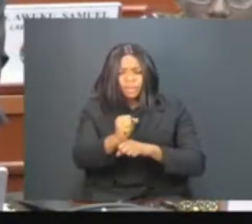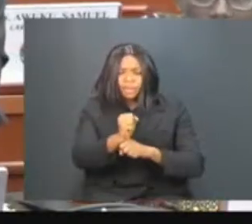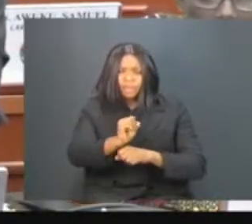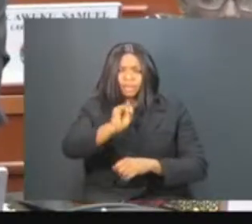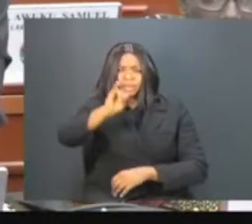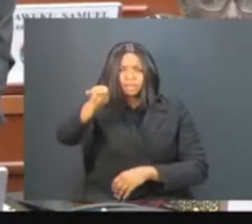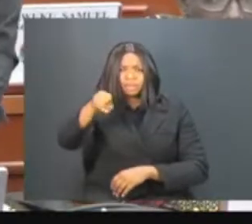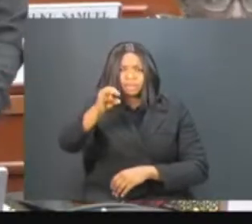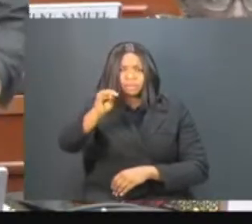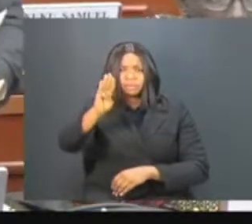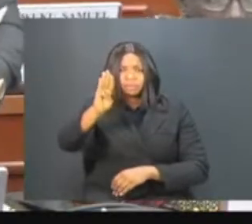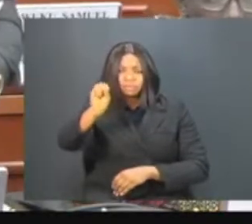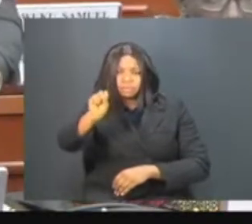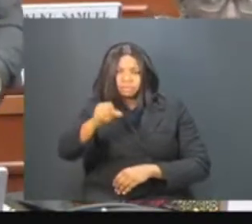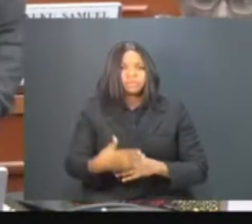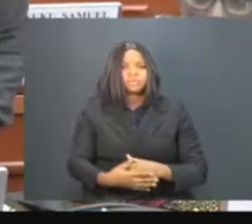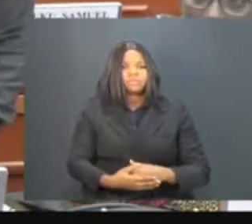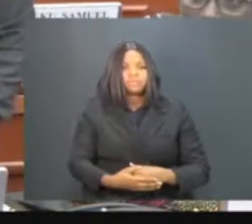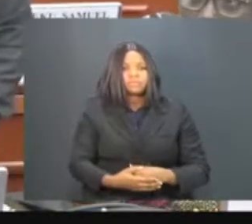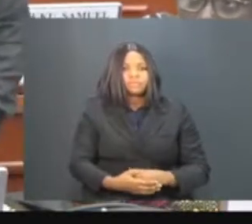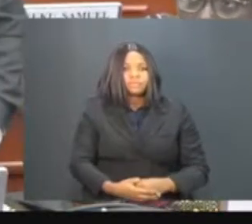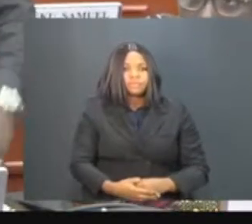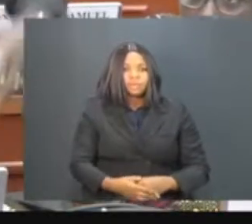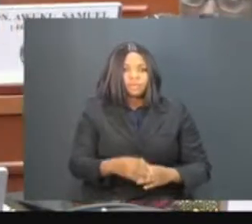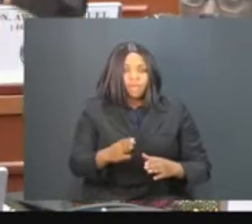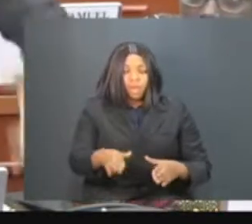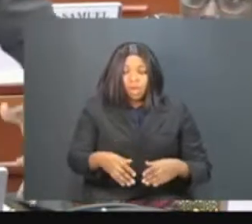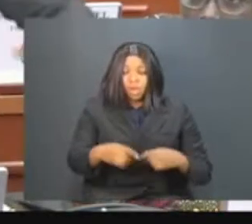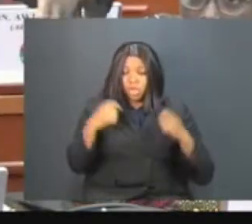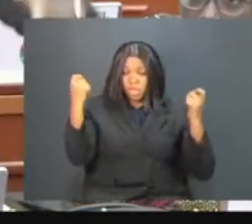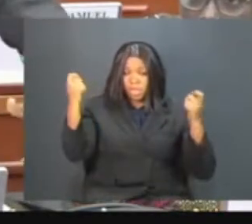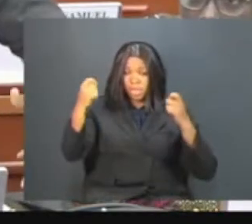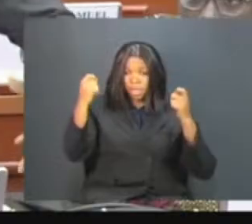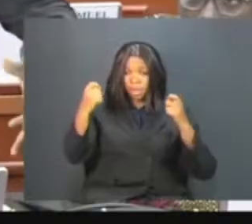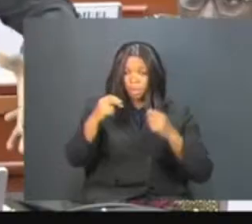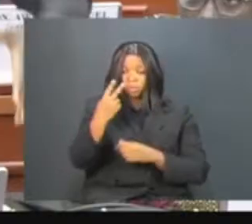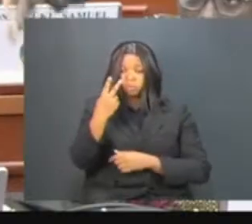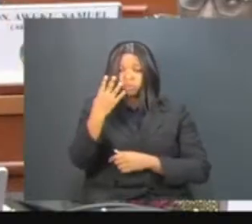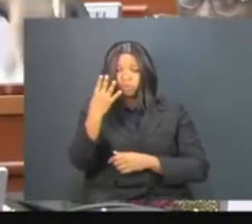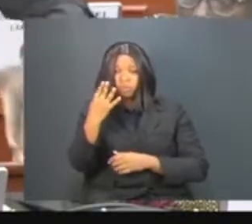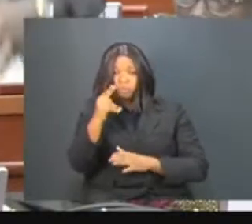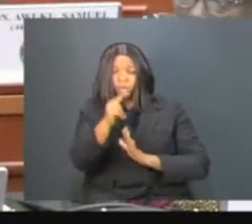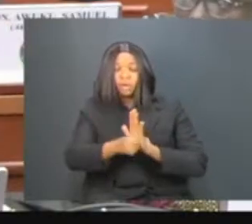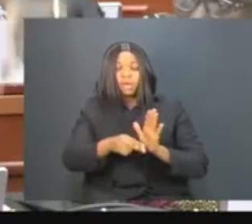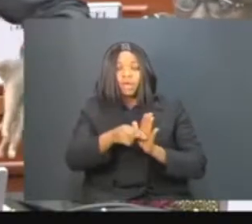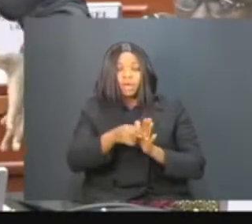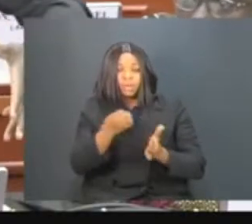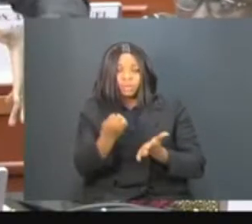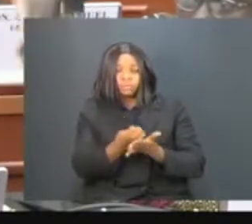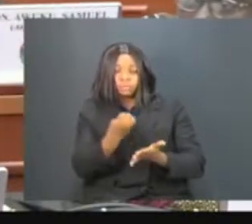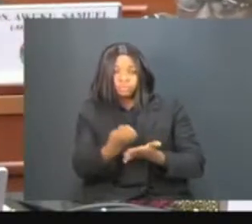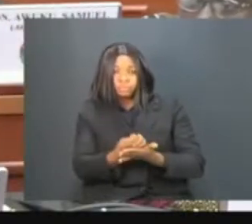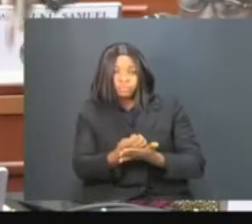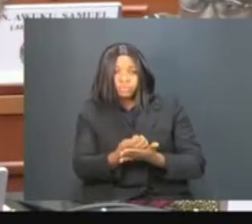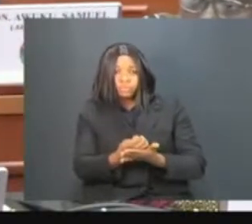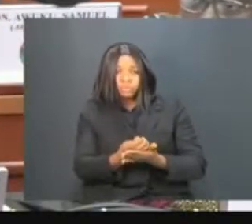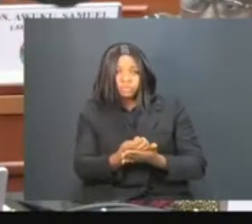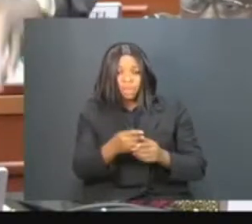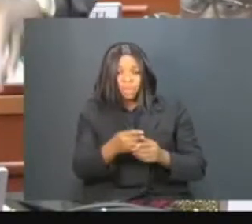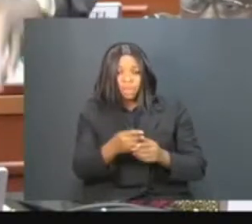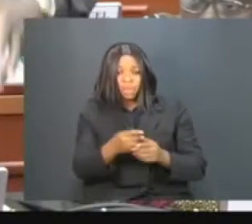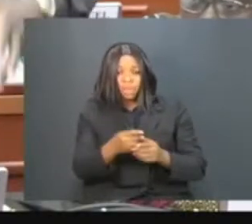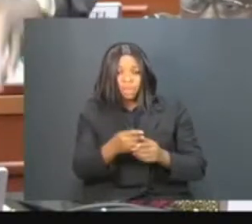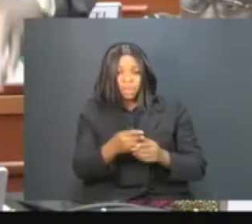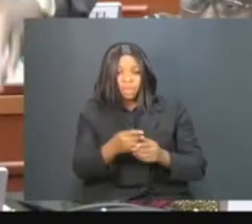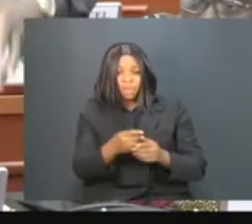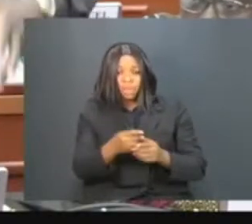your flagship program of 24-hour economy, and today, Mr. Speaker, the 24-hour economy, 1 whole year down